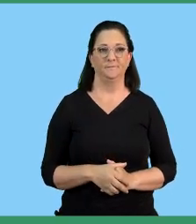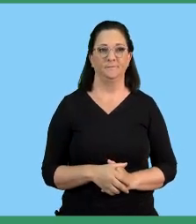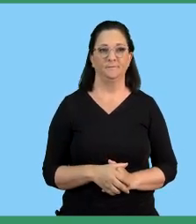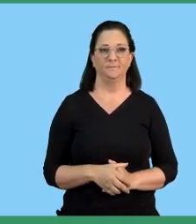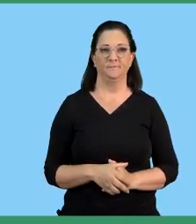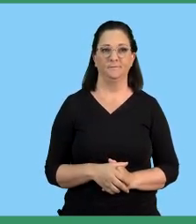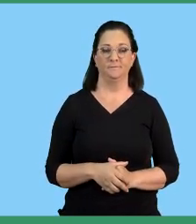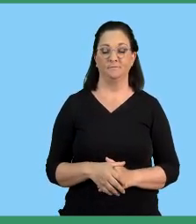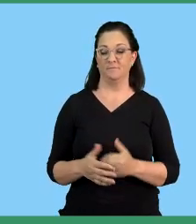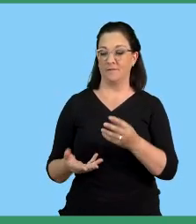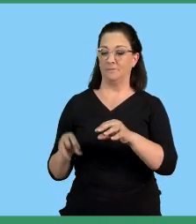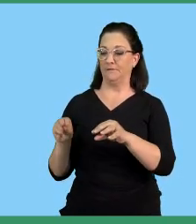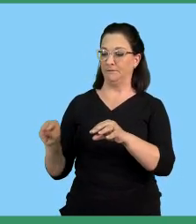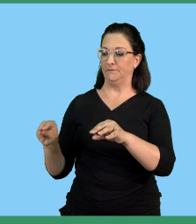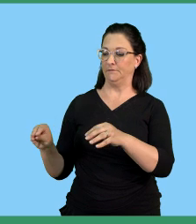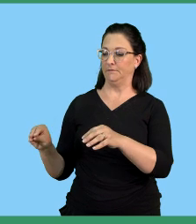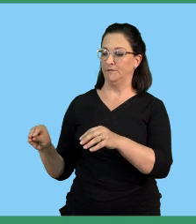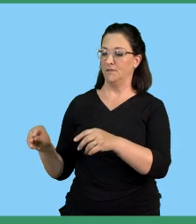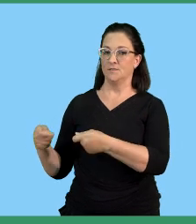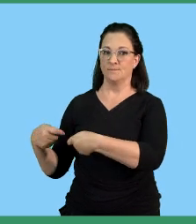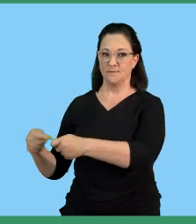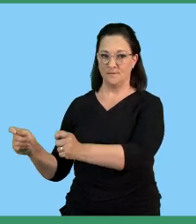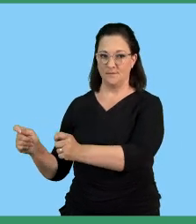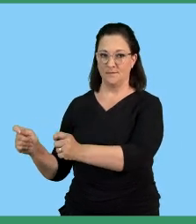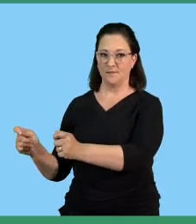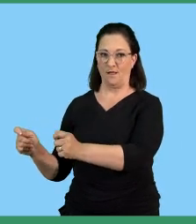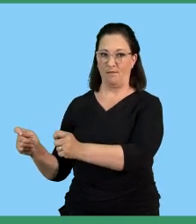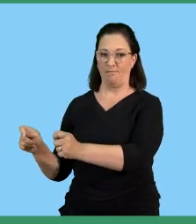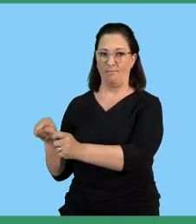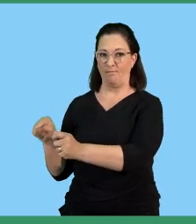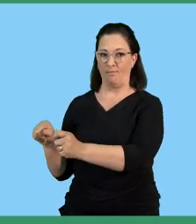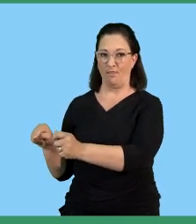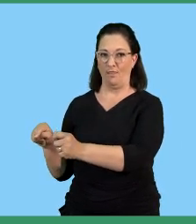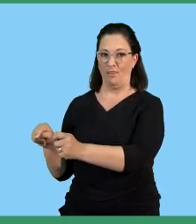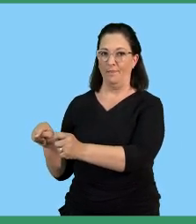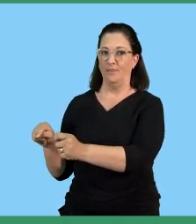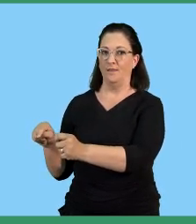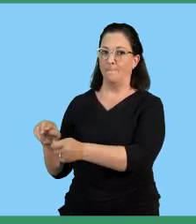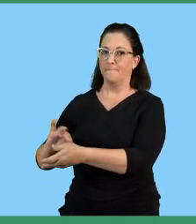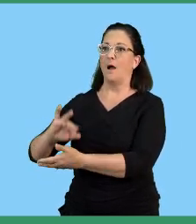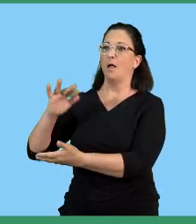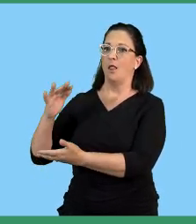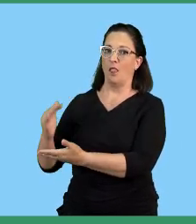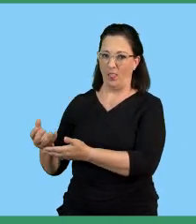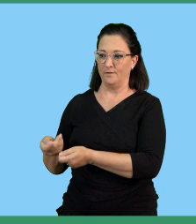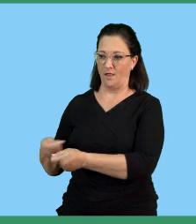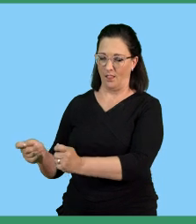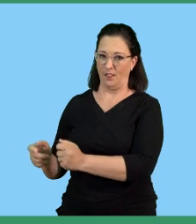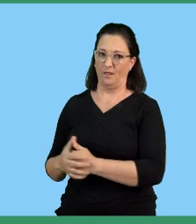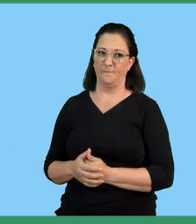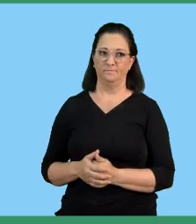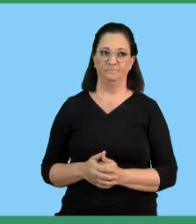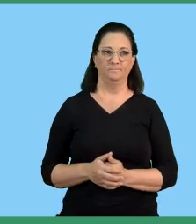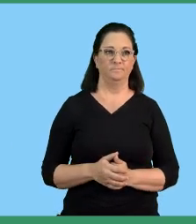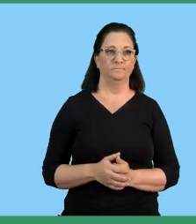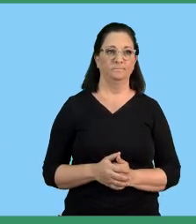And then we've got business C, which is a wholesaler. You know, wholesalers, they're selling products in bulks. So what